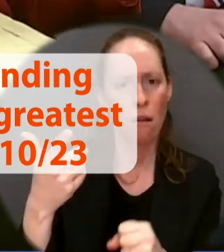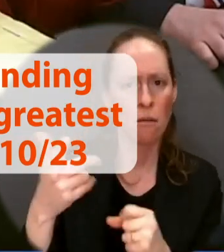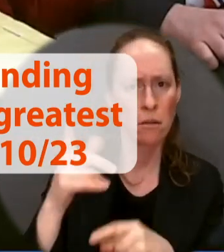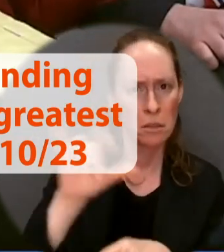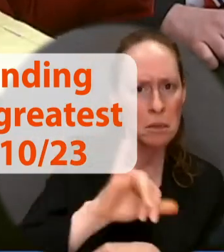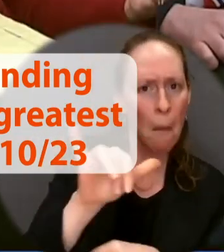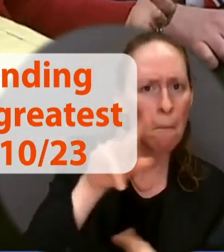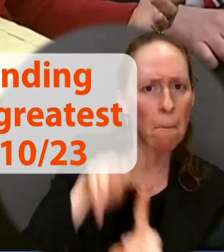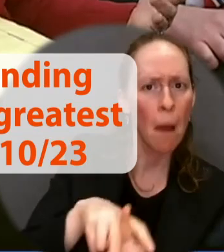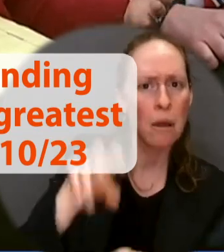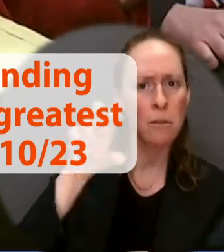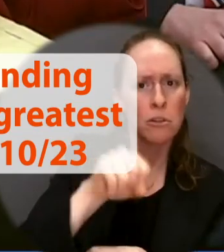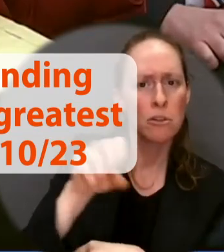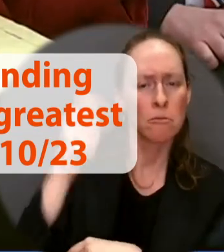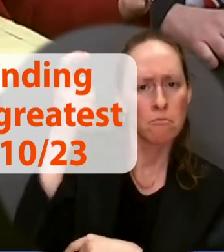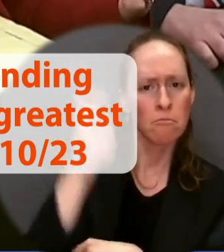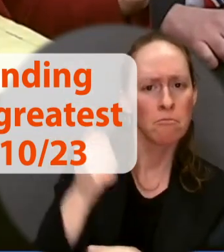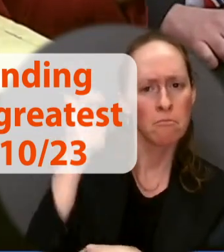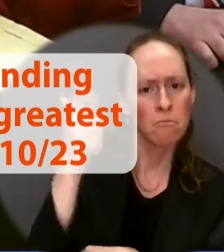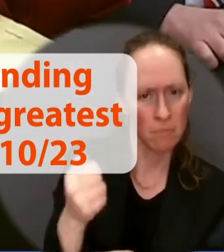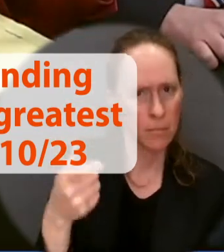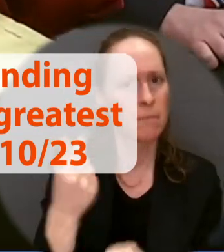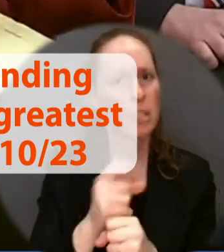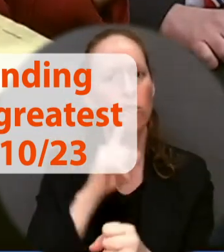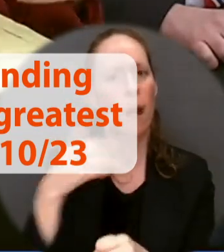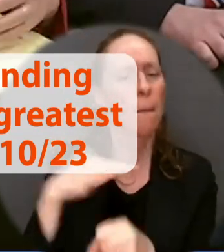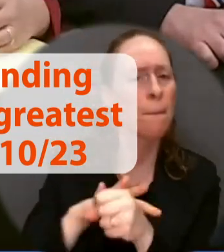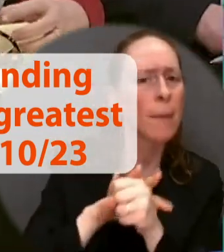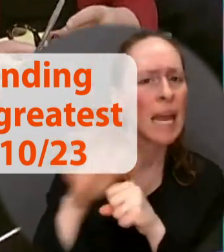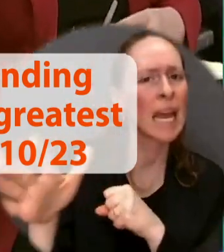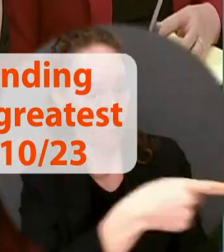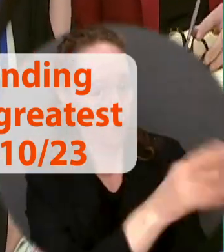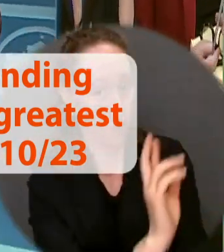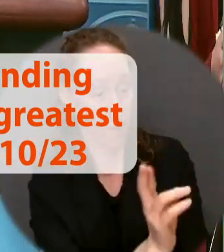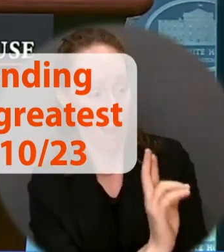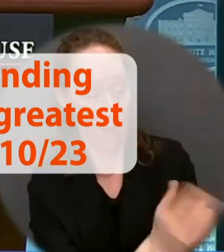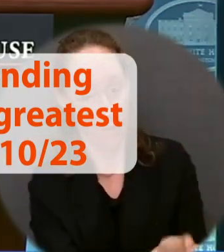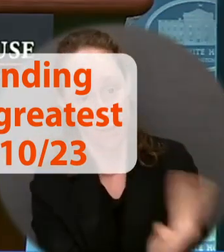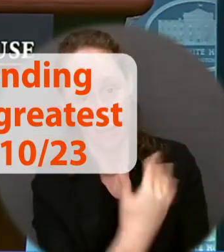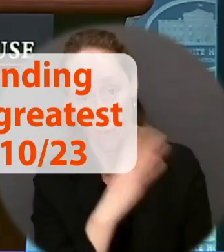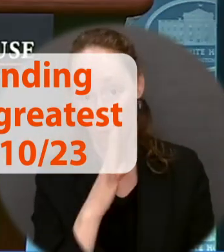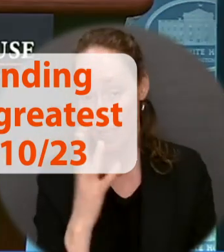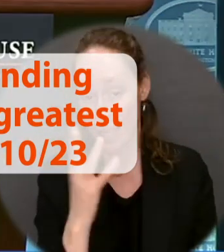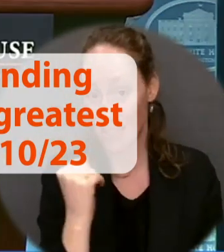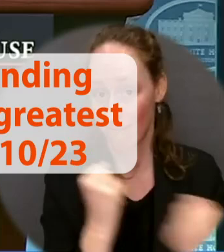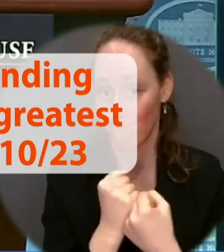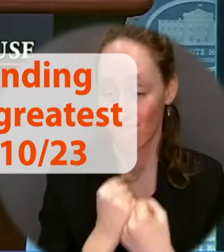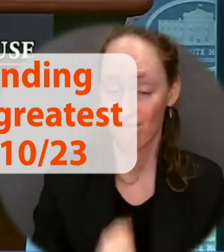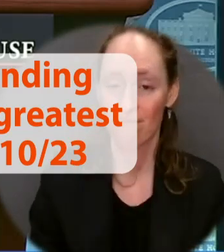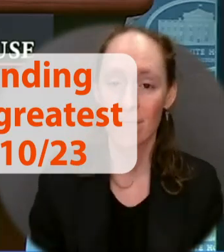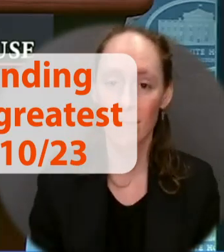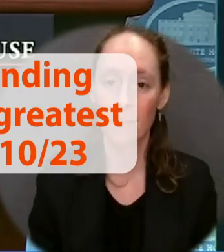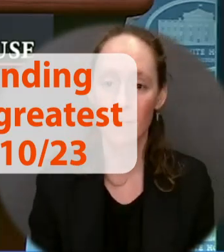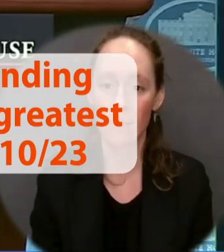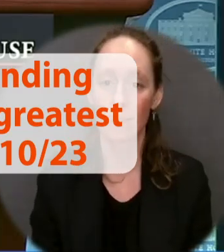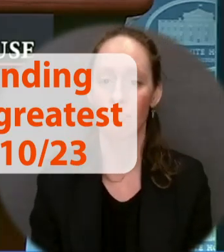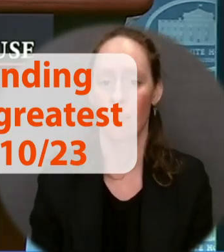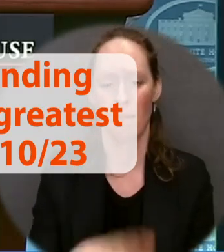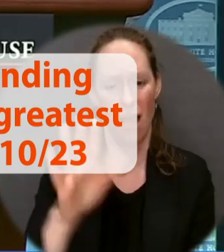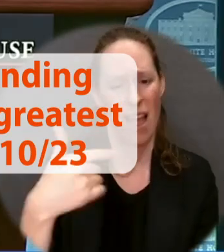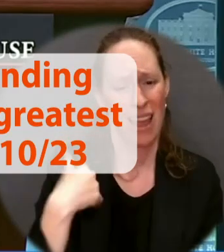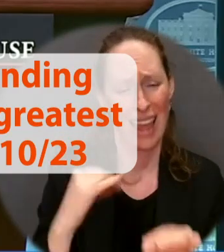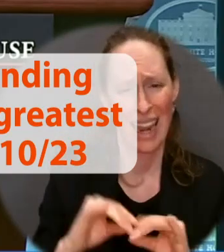extending Social Security's solvency, which is almost as dire? And I've been very clear, and the president has.